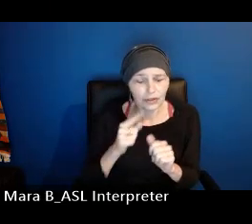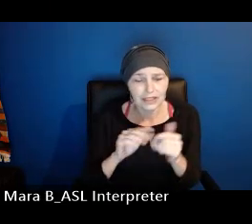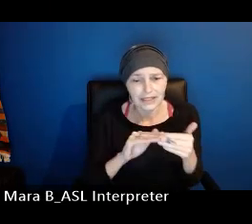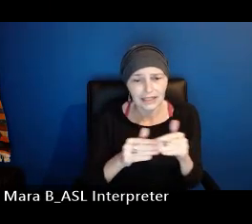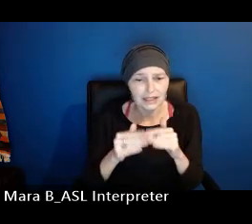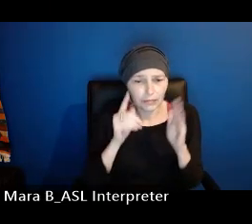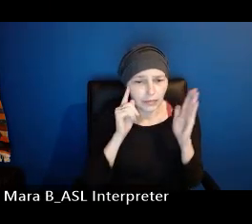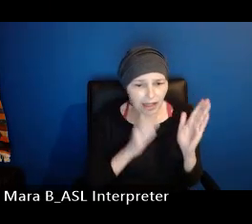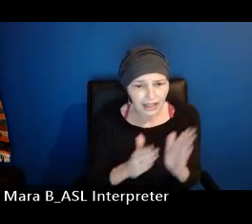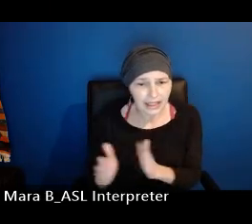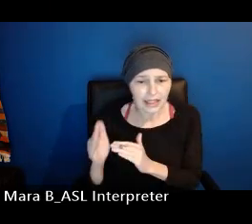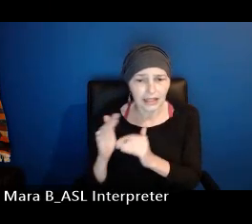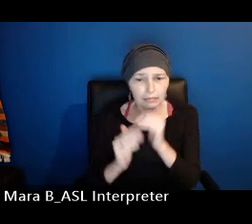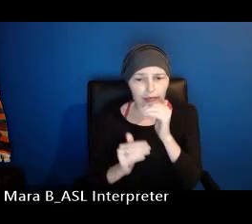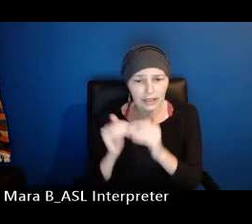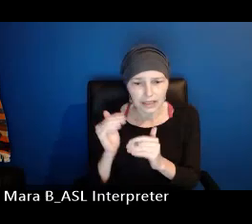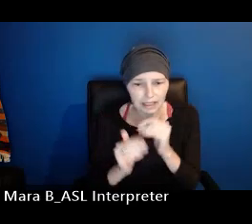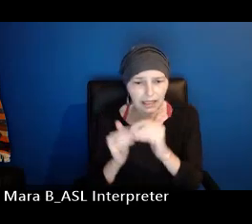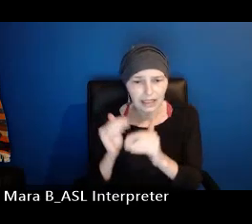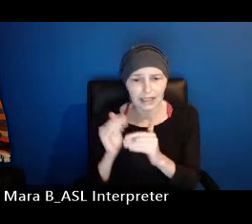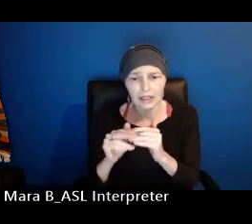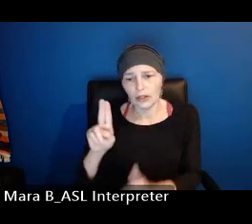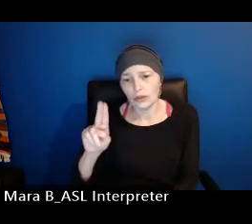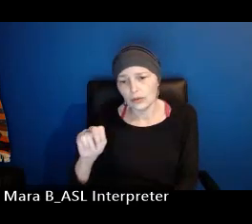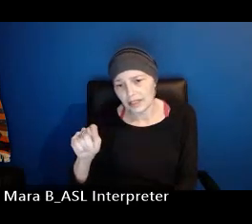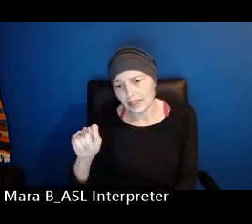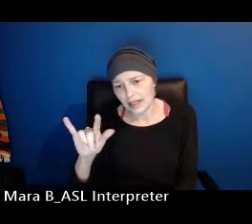and coordination with public utilities. This is not,